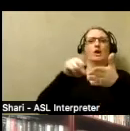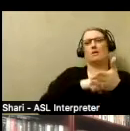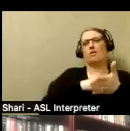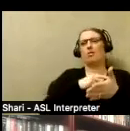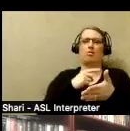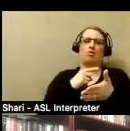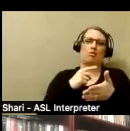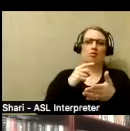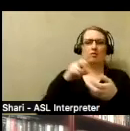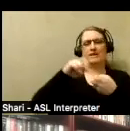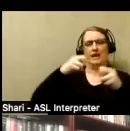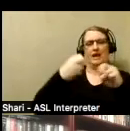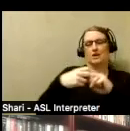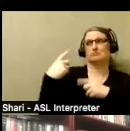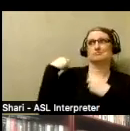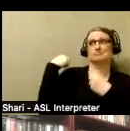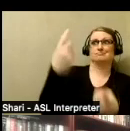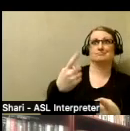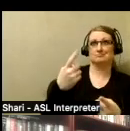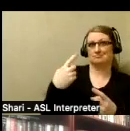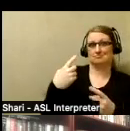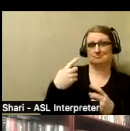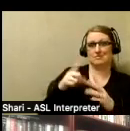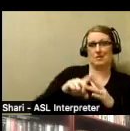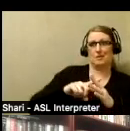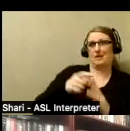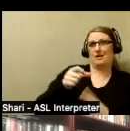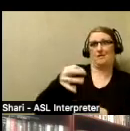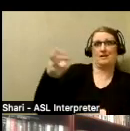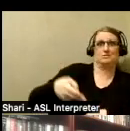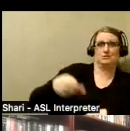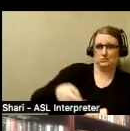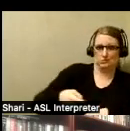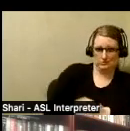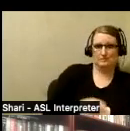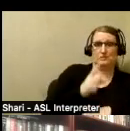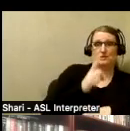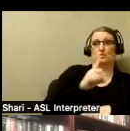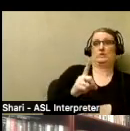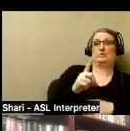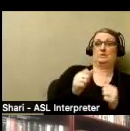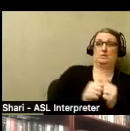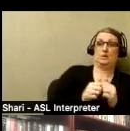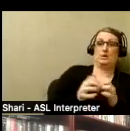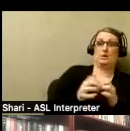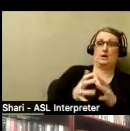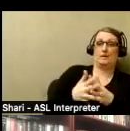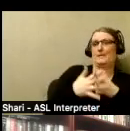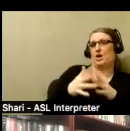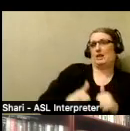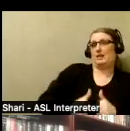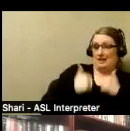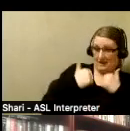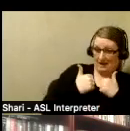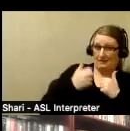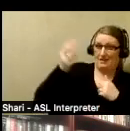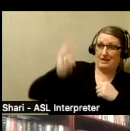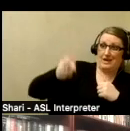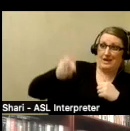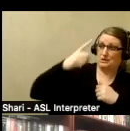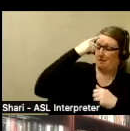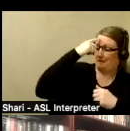for a long time, and maybe since the beginning of this history. And in concert with American life writ large, the history of U.S.